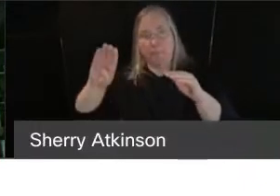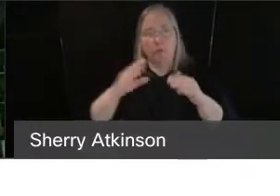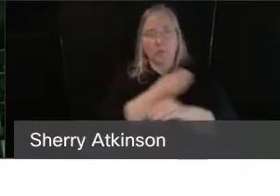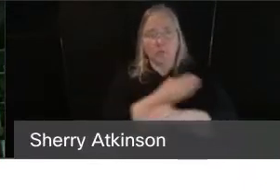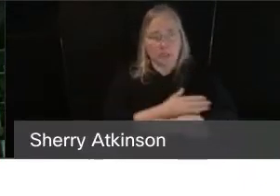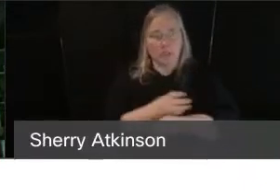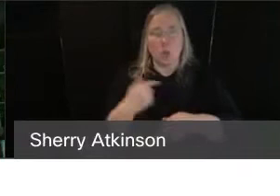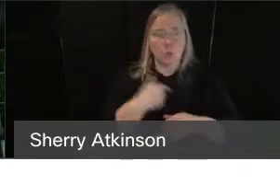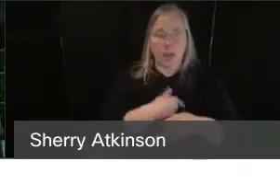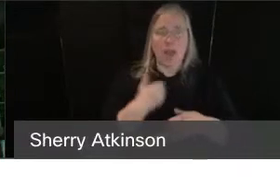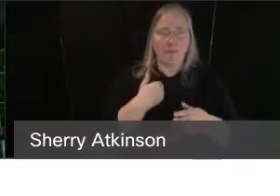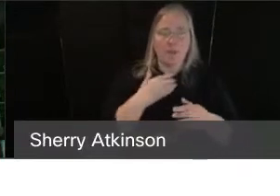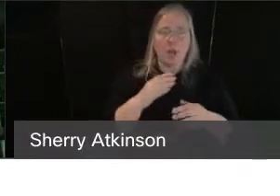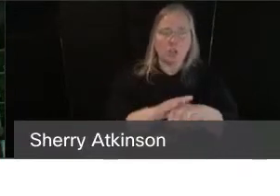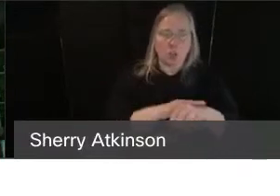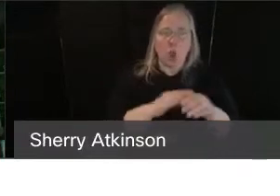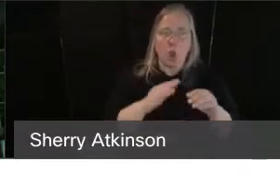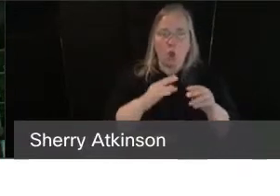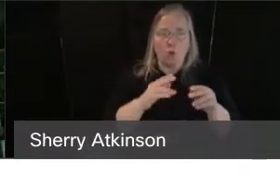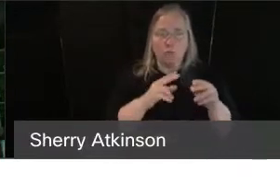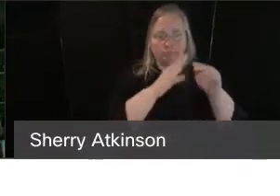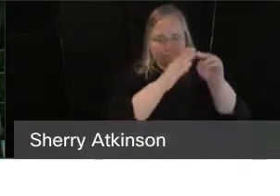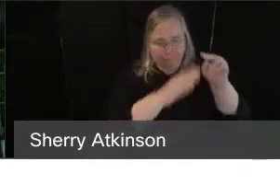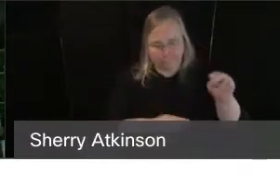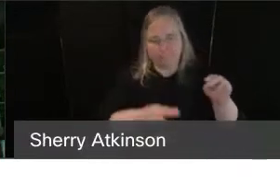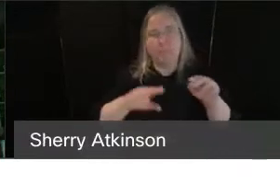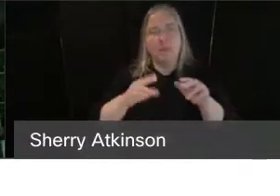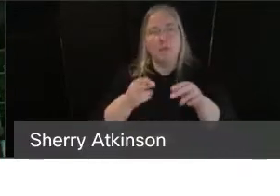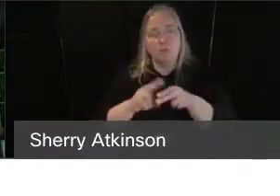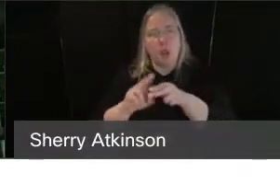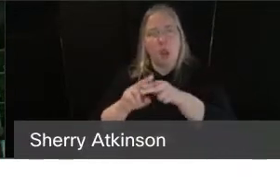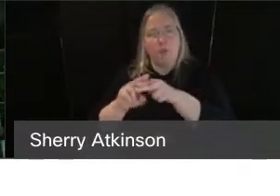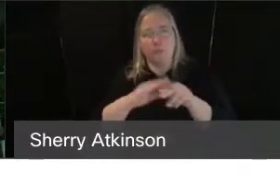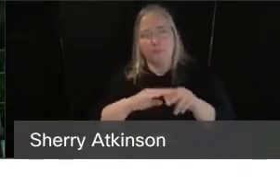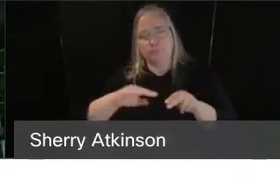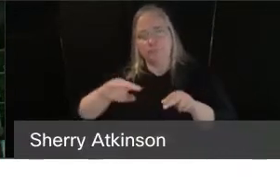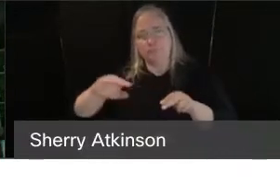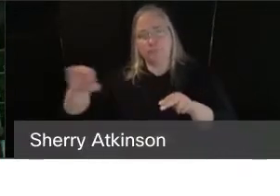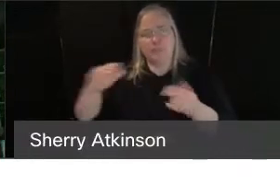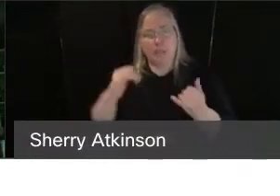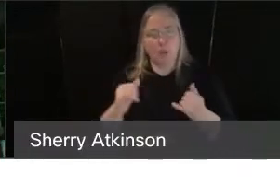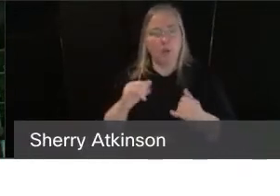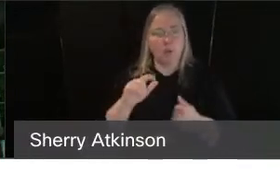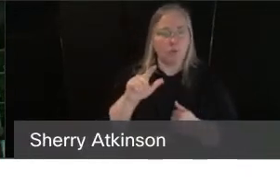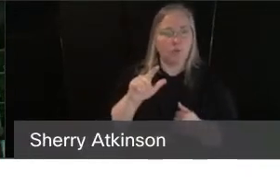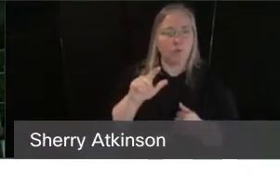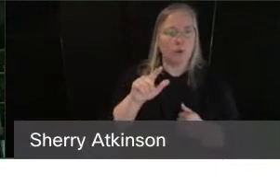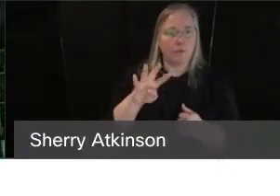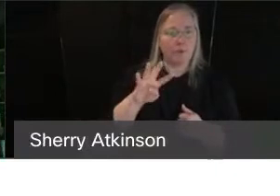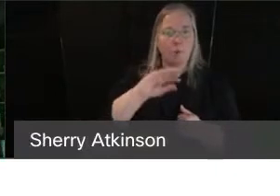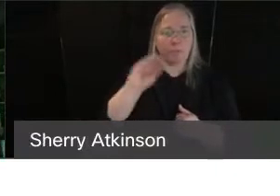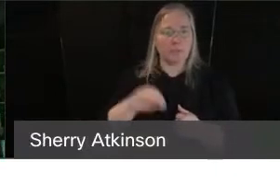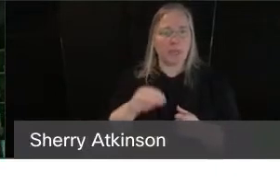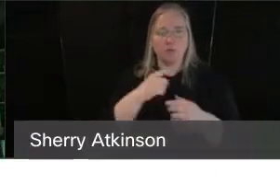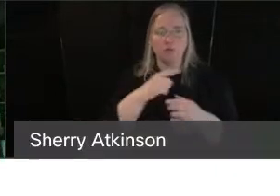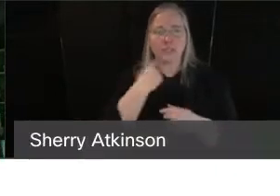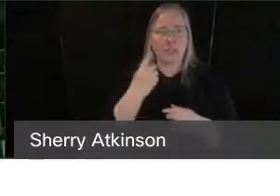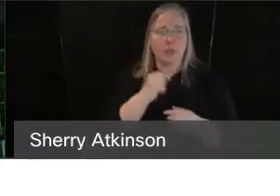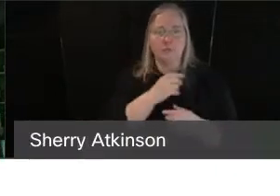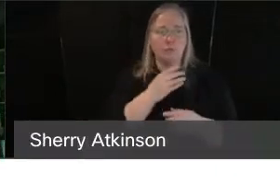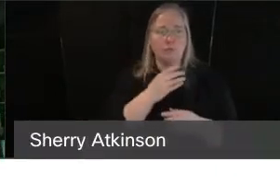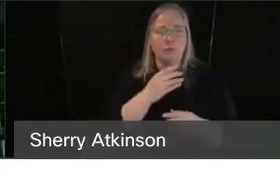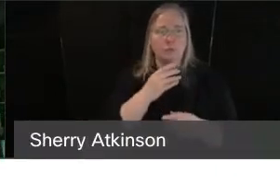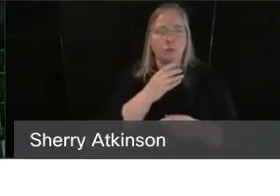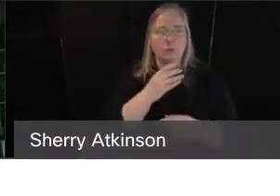talked about. Right now, there's a 24% risk of recession in Maryland. That's 27%. I'm not quite sure why we're worst